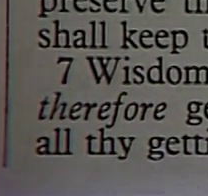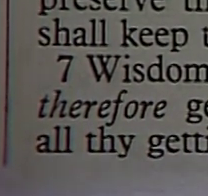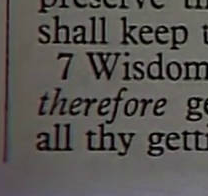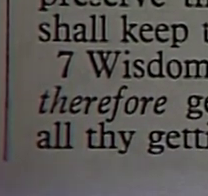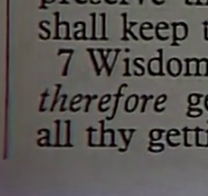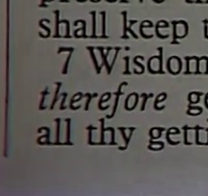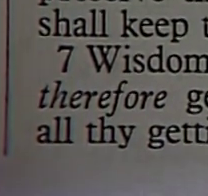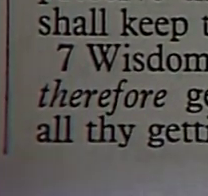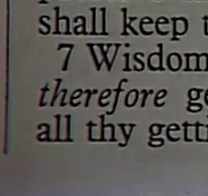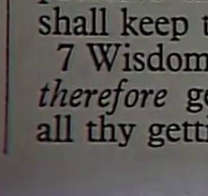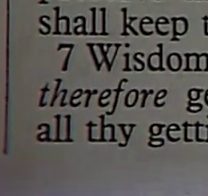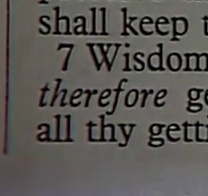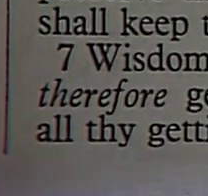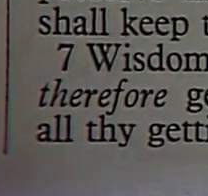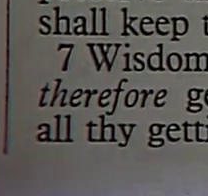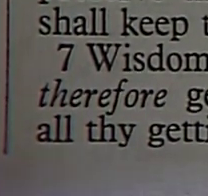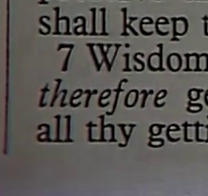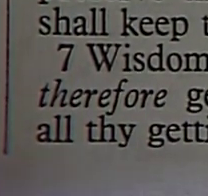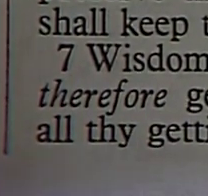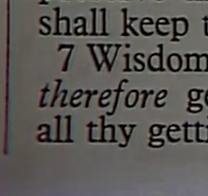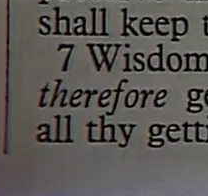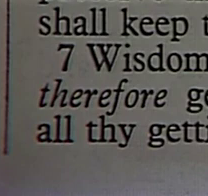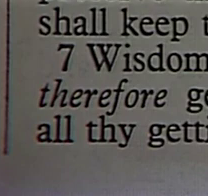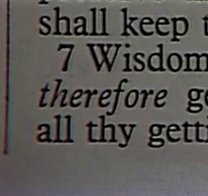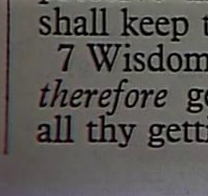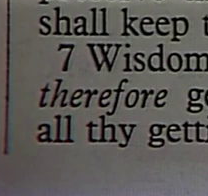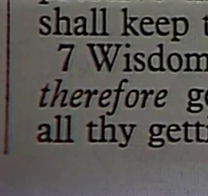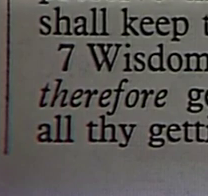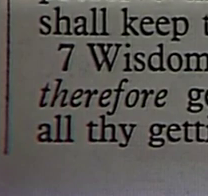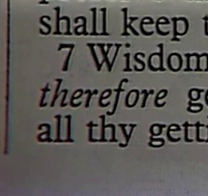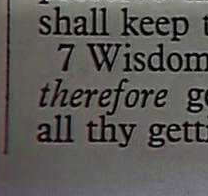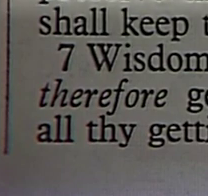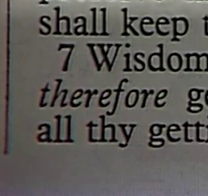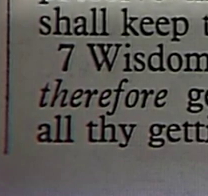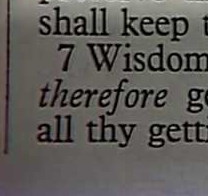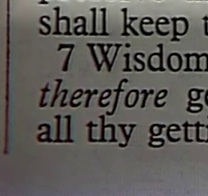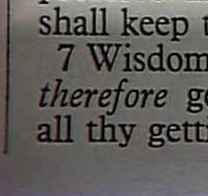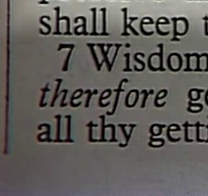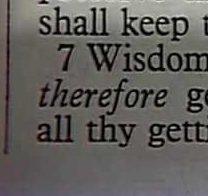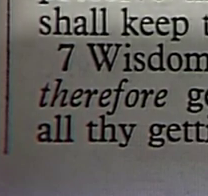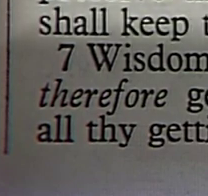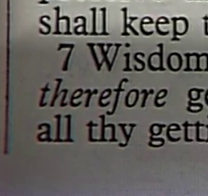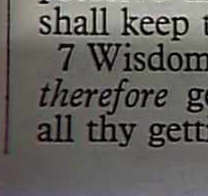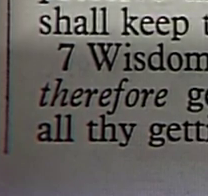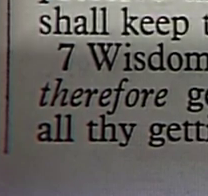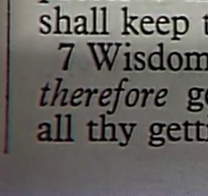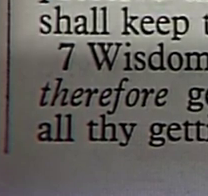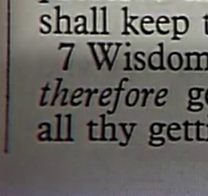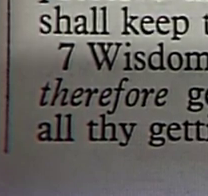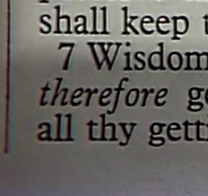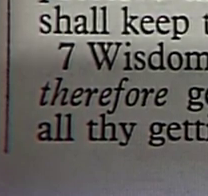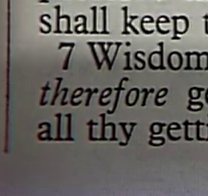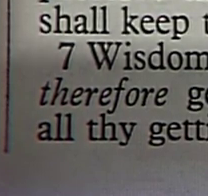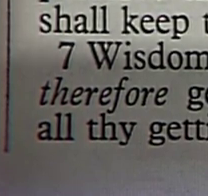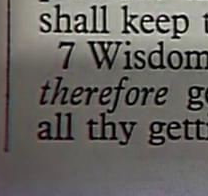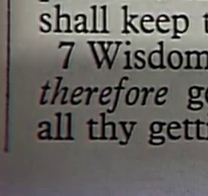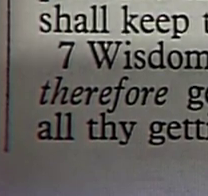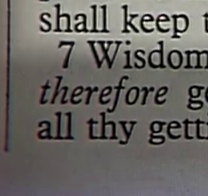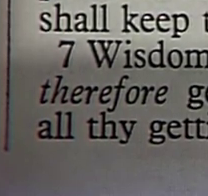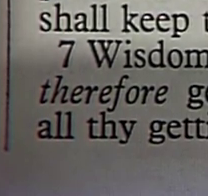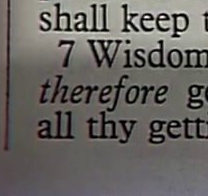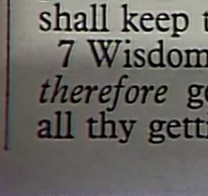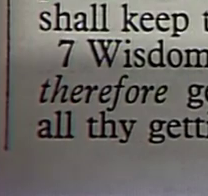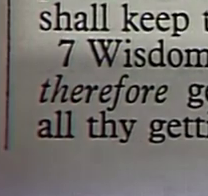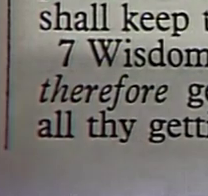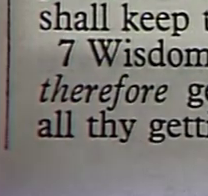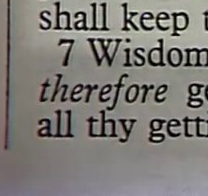get understanding, forget it not. Neither decline from the words of my mouth. Forsake her not, and she shall